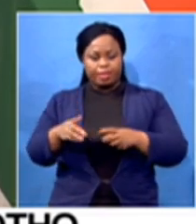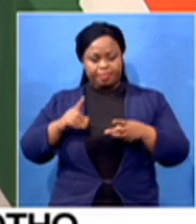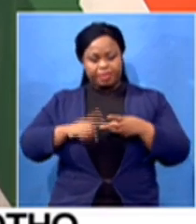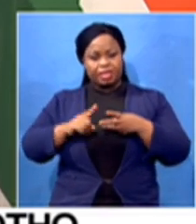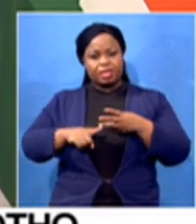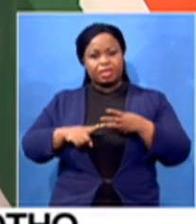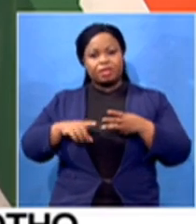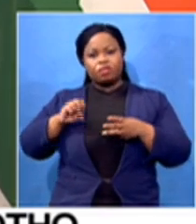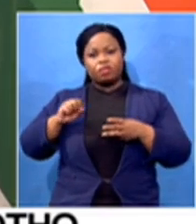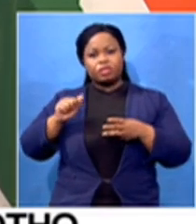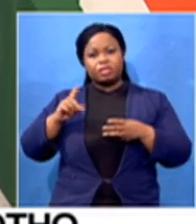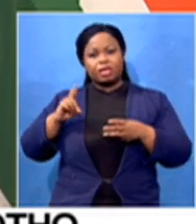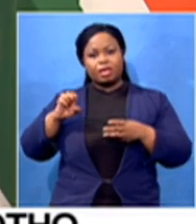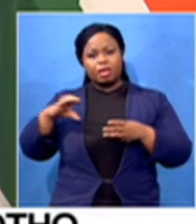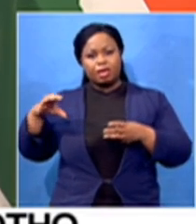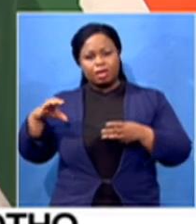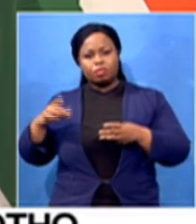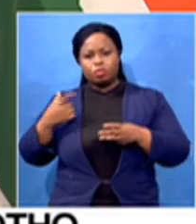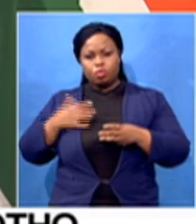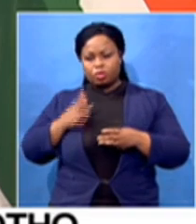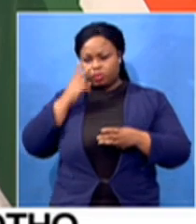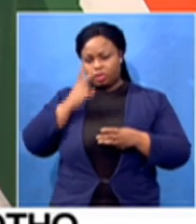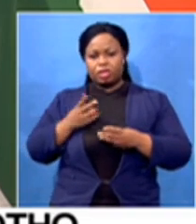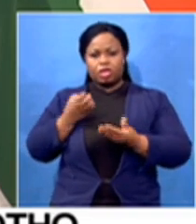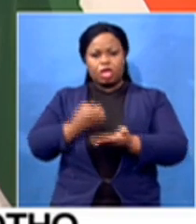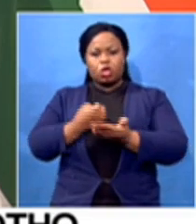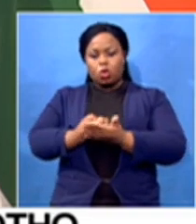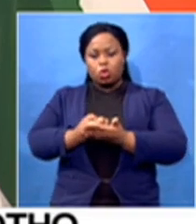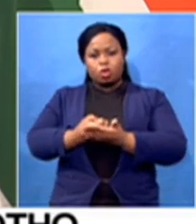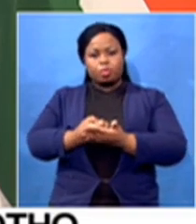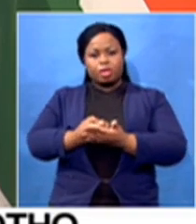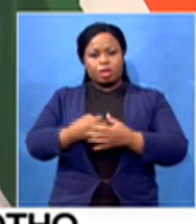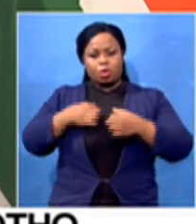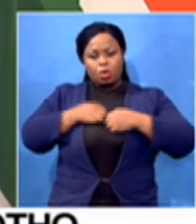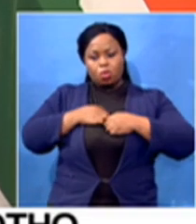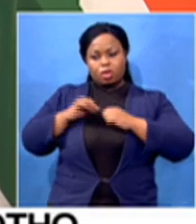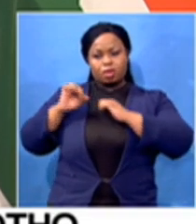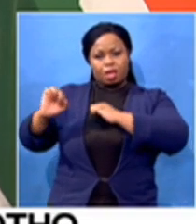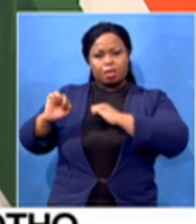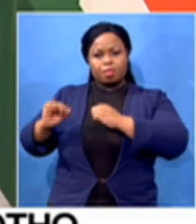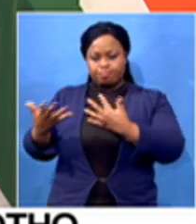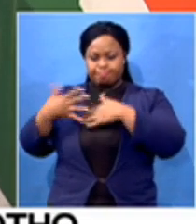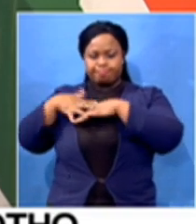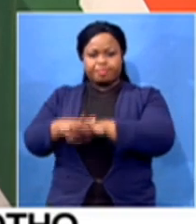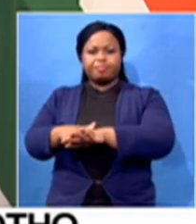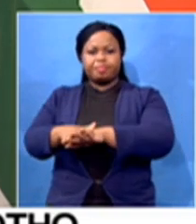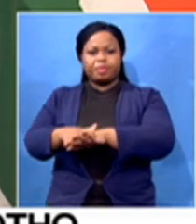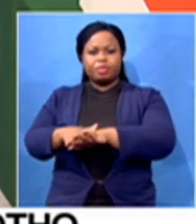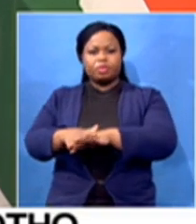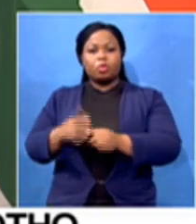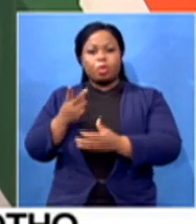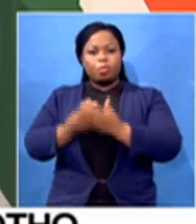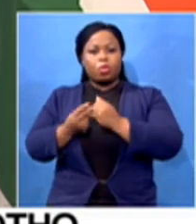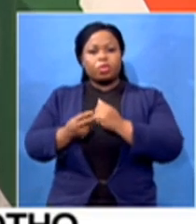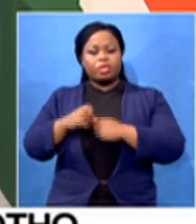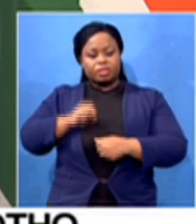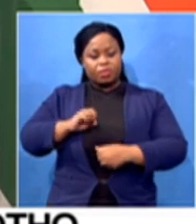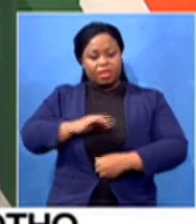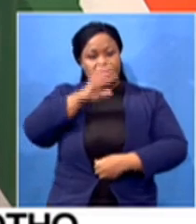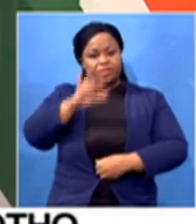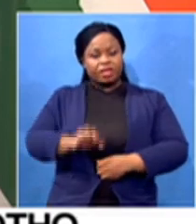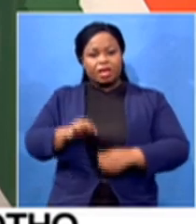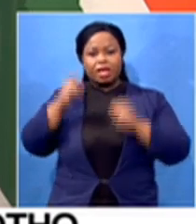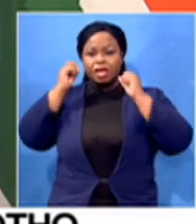that integration of the two economies. On the people side, South Africa and Lesotho need to come up